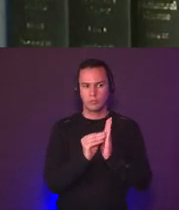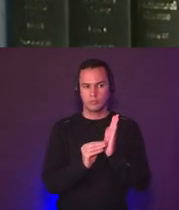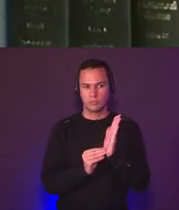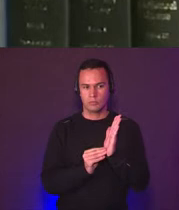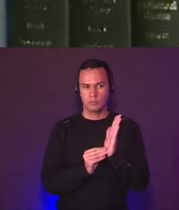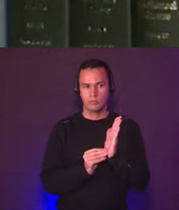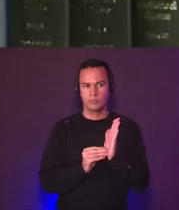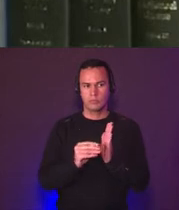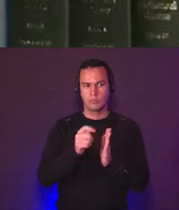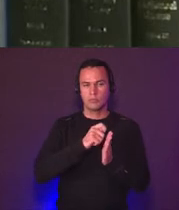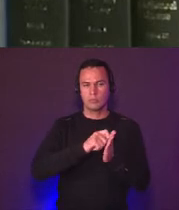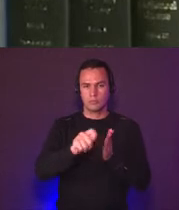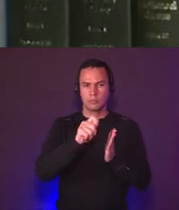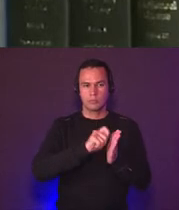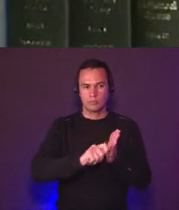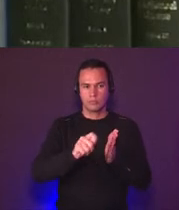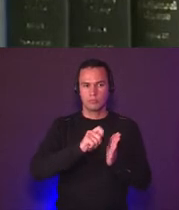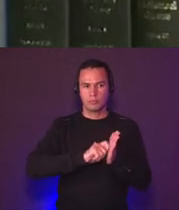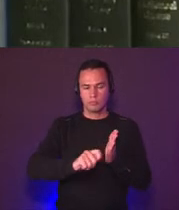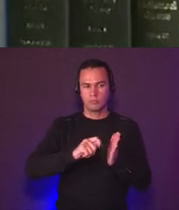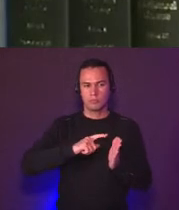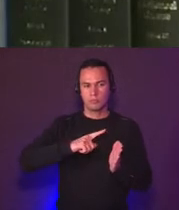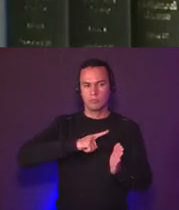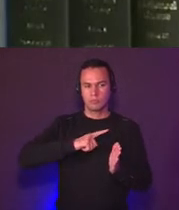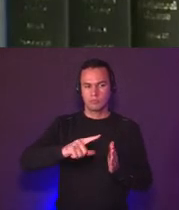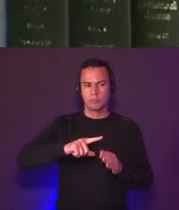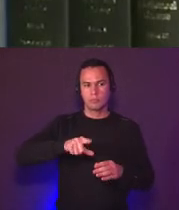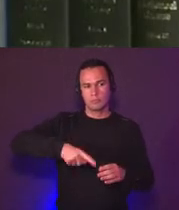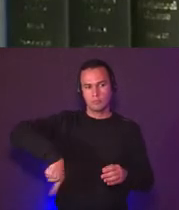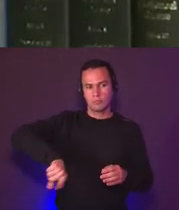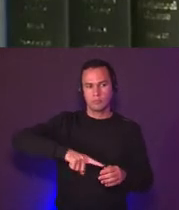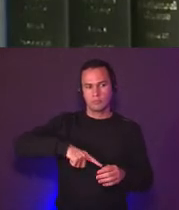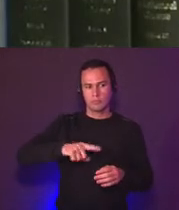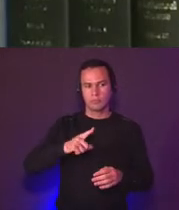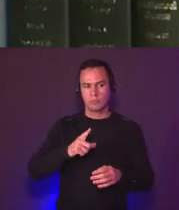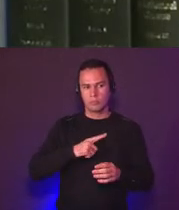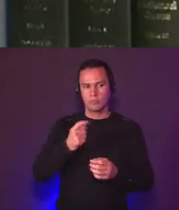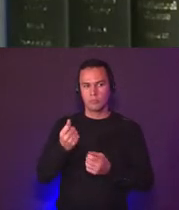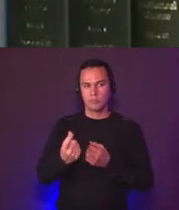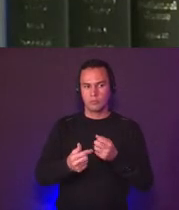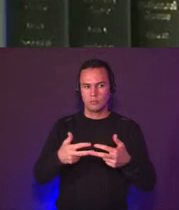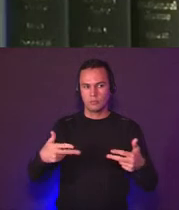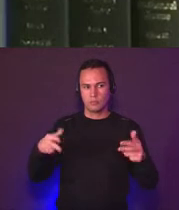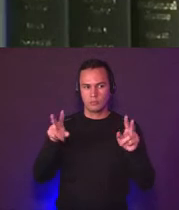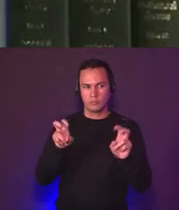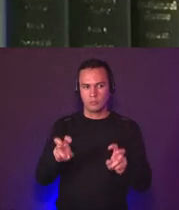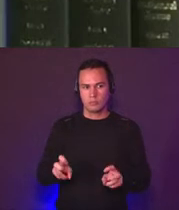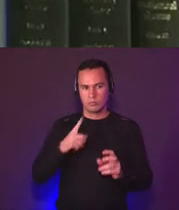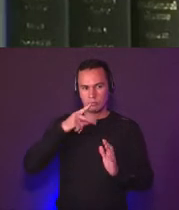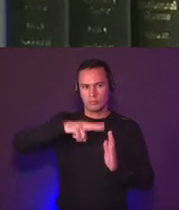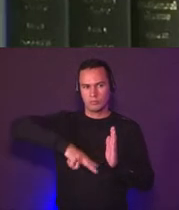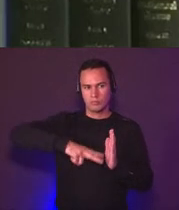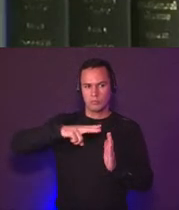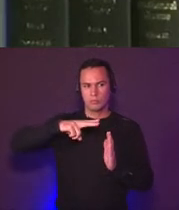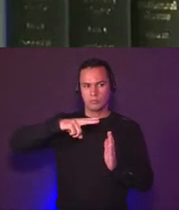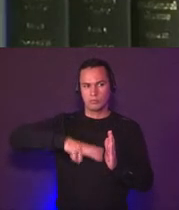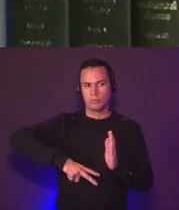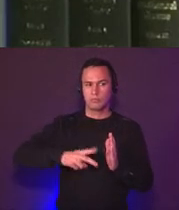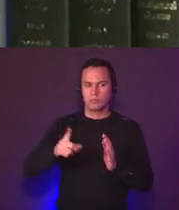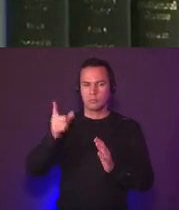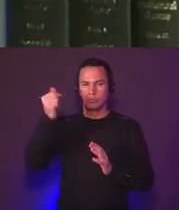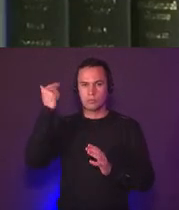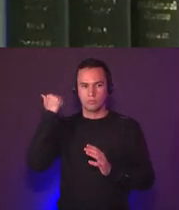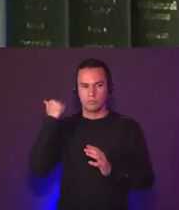write around the little holes. Mm. So they were using counter sorters then, not computers, but the IBM counter sorter, which was an old technology, almost 19th